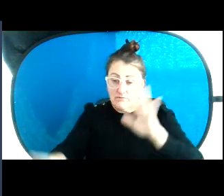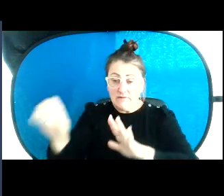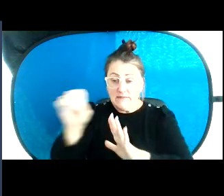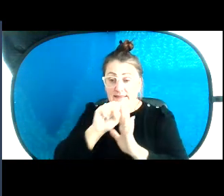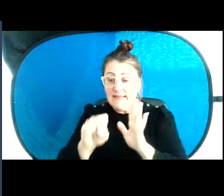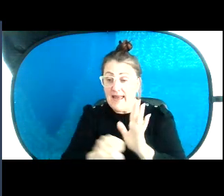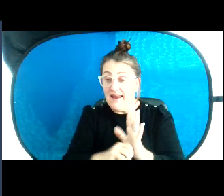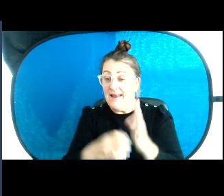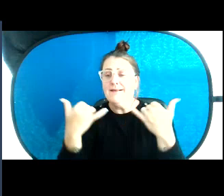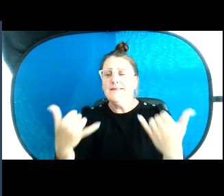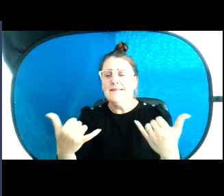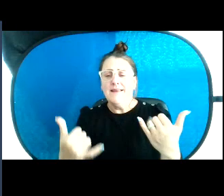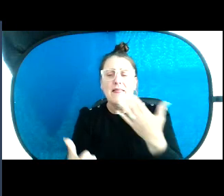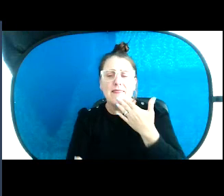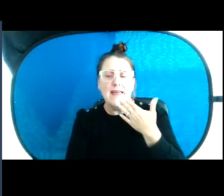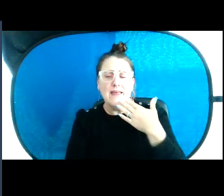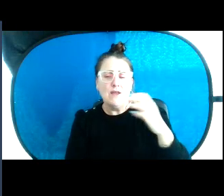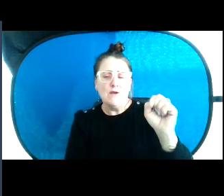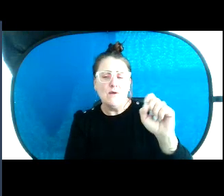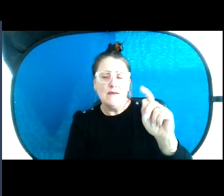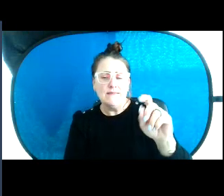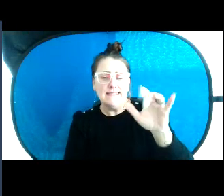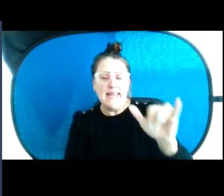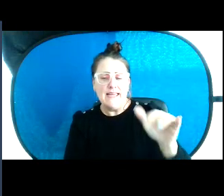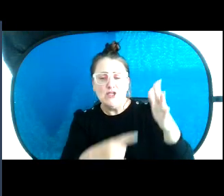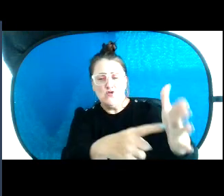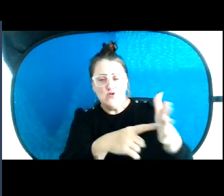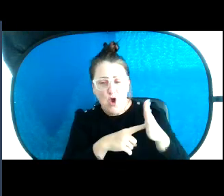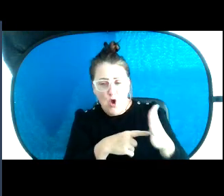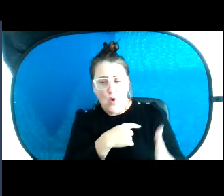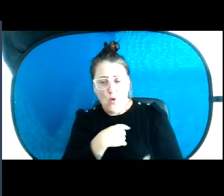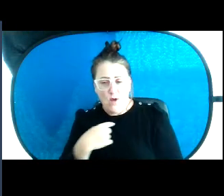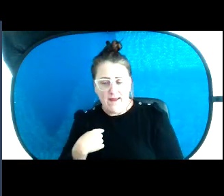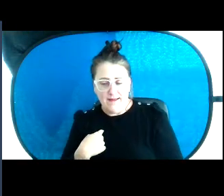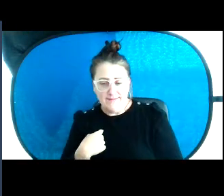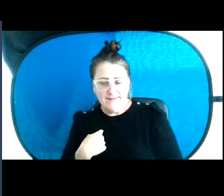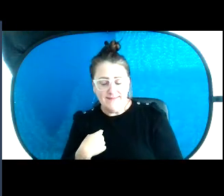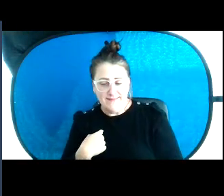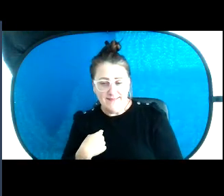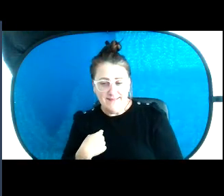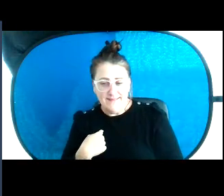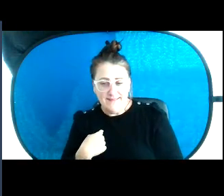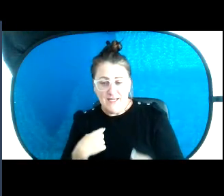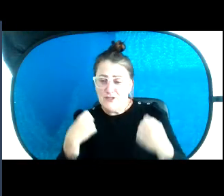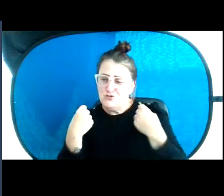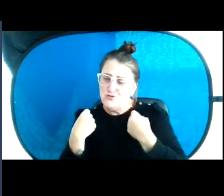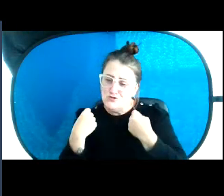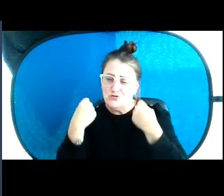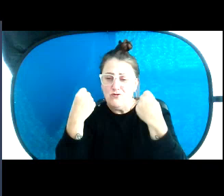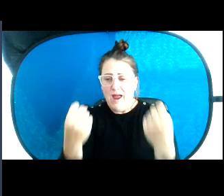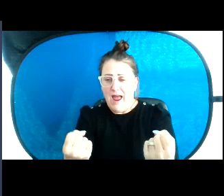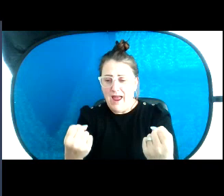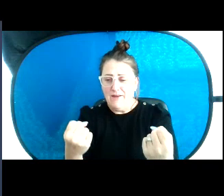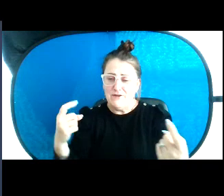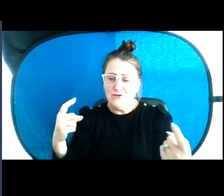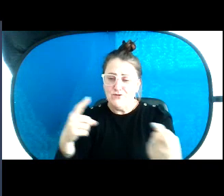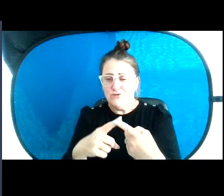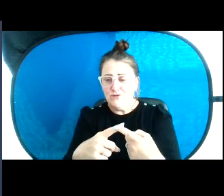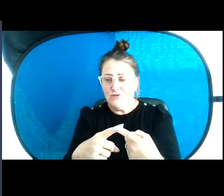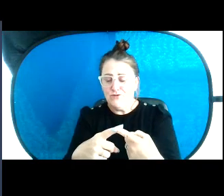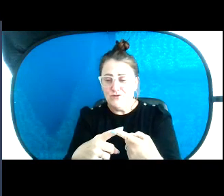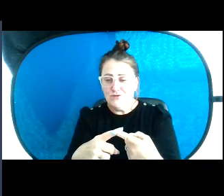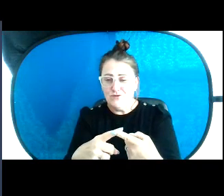thank you, Stacy, for showing us as you're, driving out towards